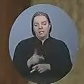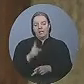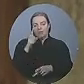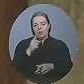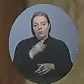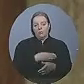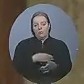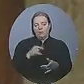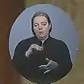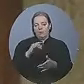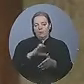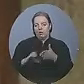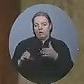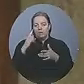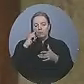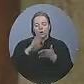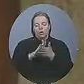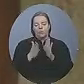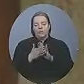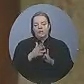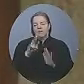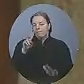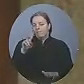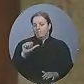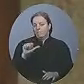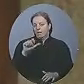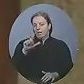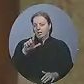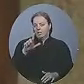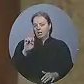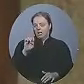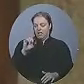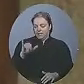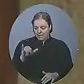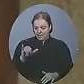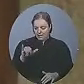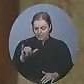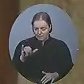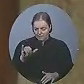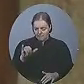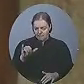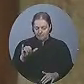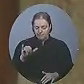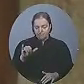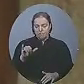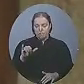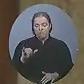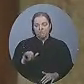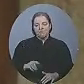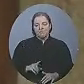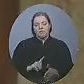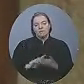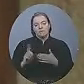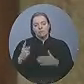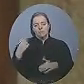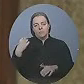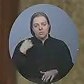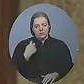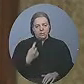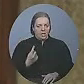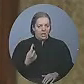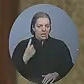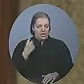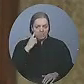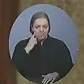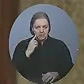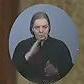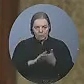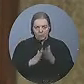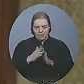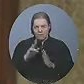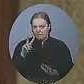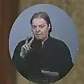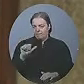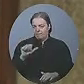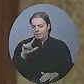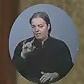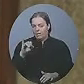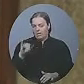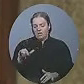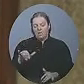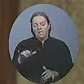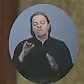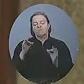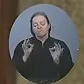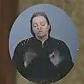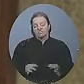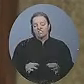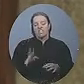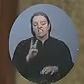with a B. Last week, we found out that they will be stripping over 600 jobs from the Thompson operation. This